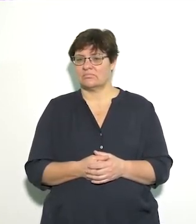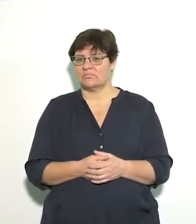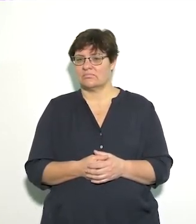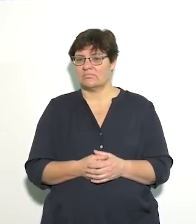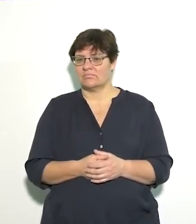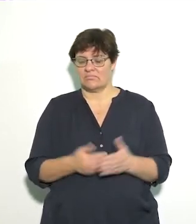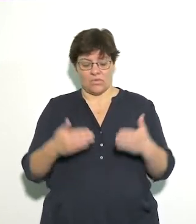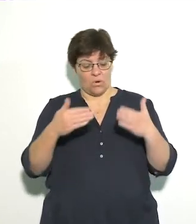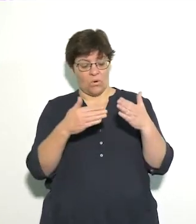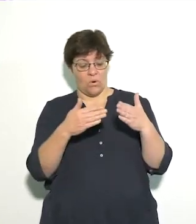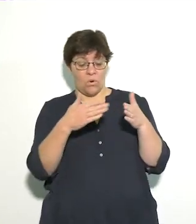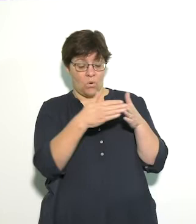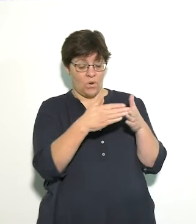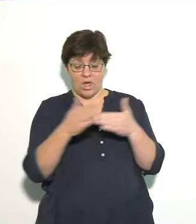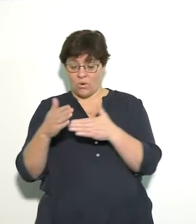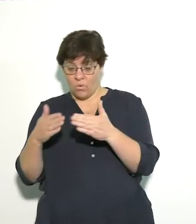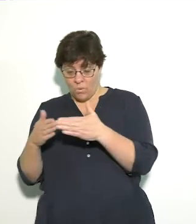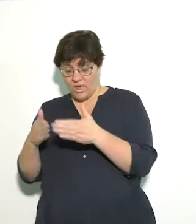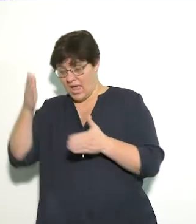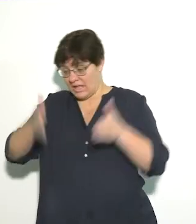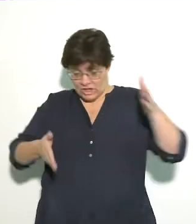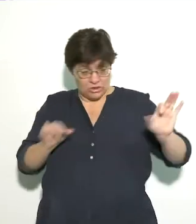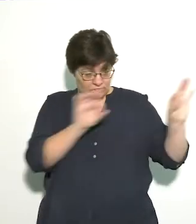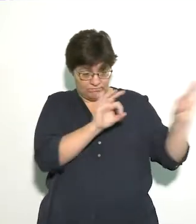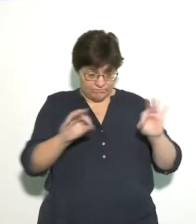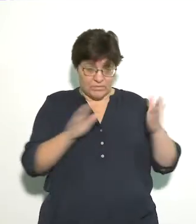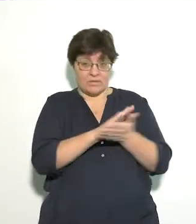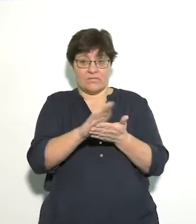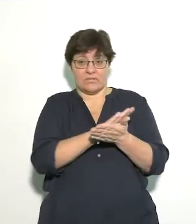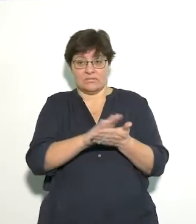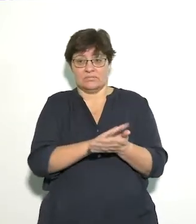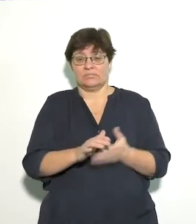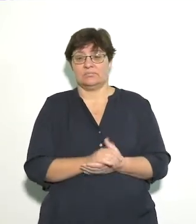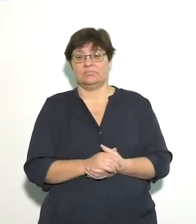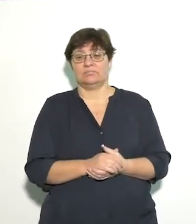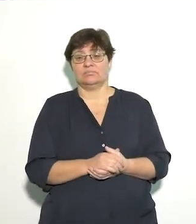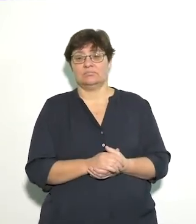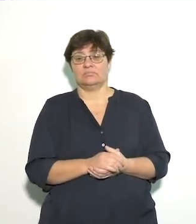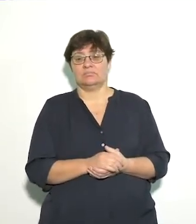Match your corners to your corners, your edges to your edges.